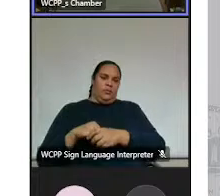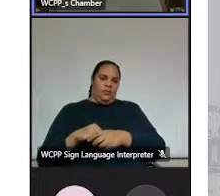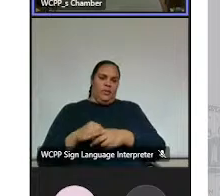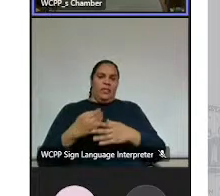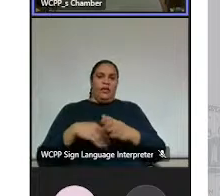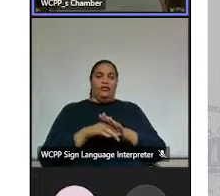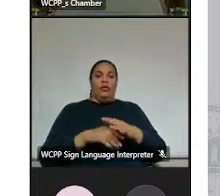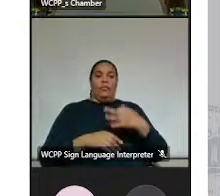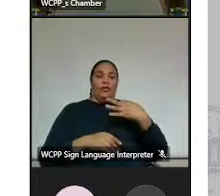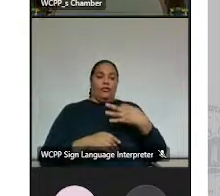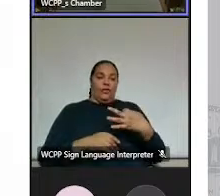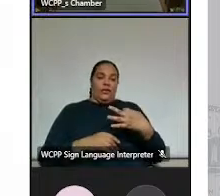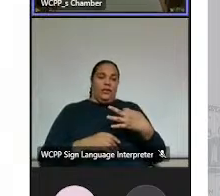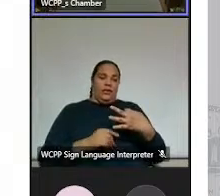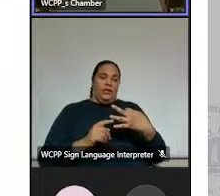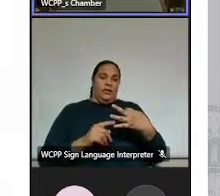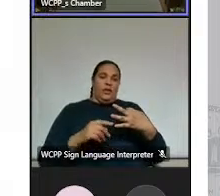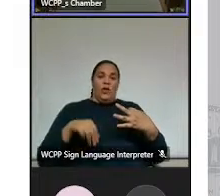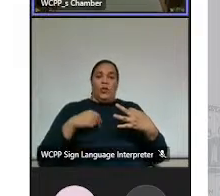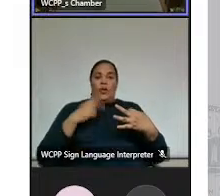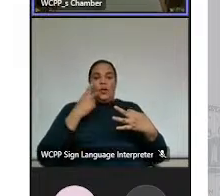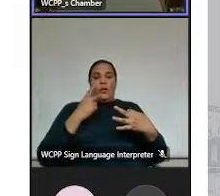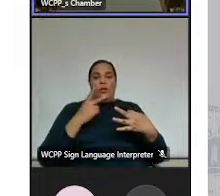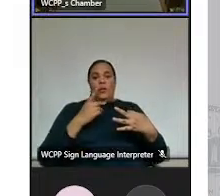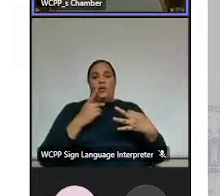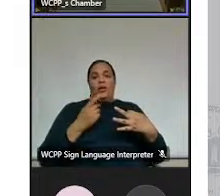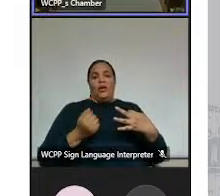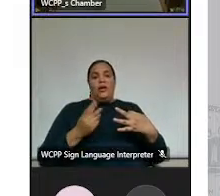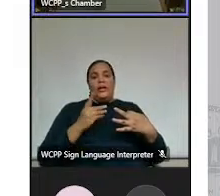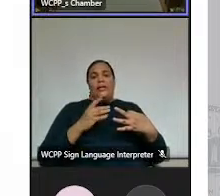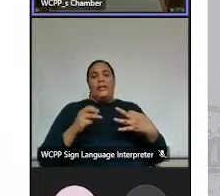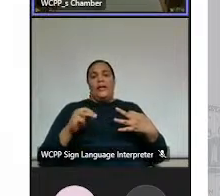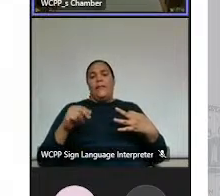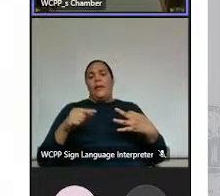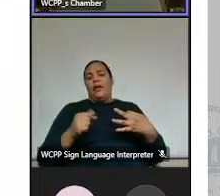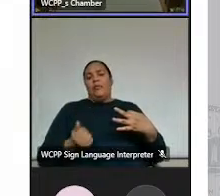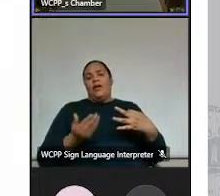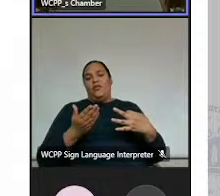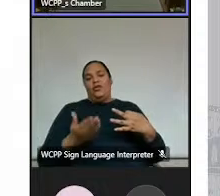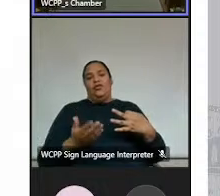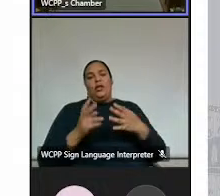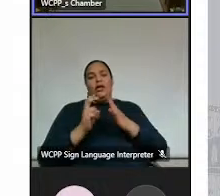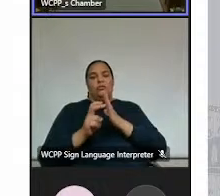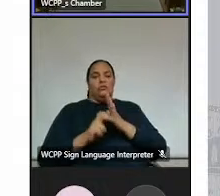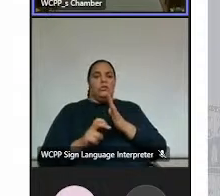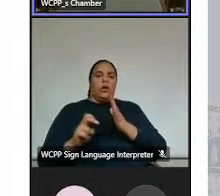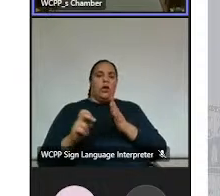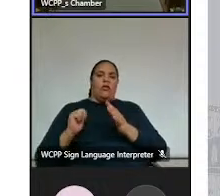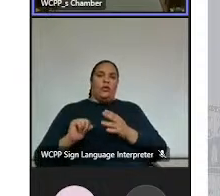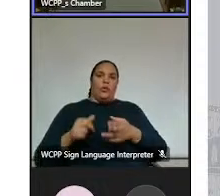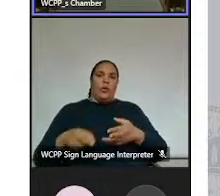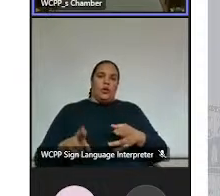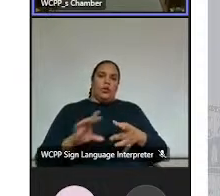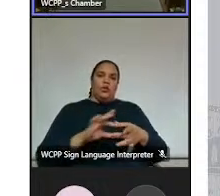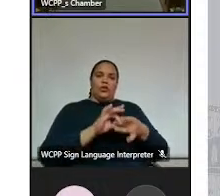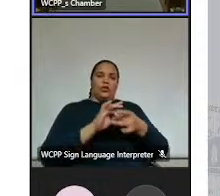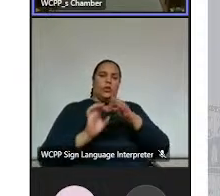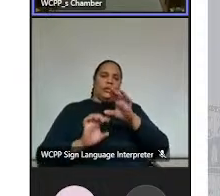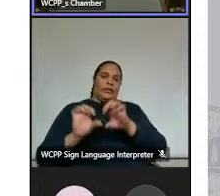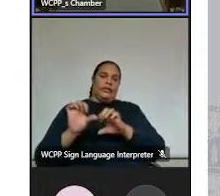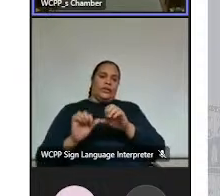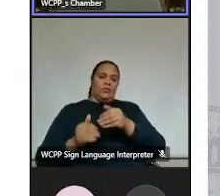chapter three, we look at deeming provisions and regulation of municipal roads. Chapter four, joint assessment